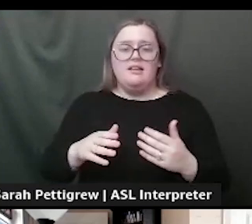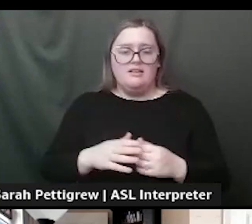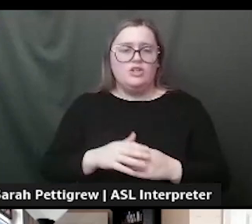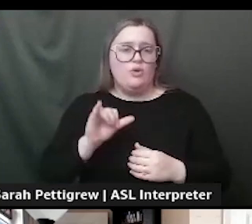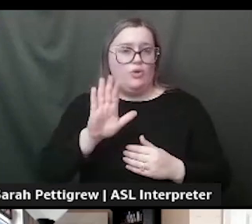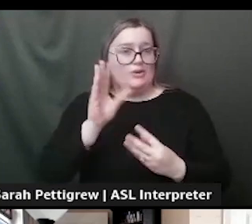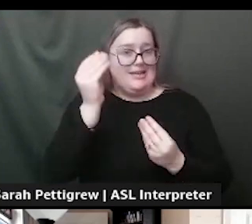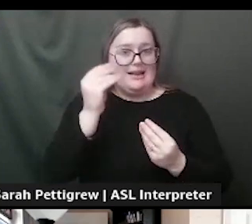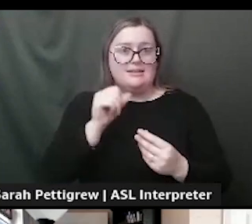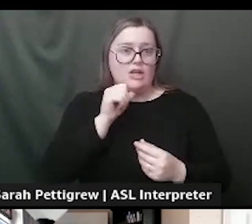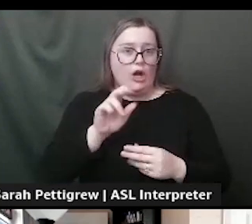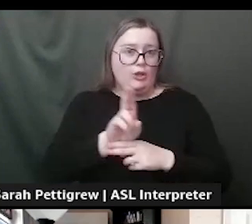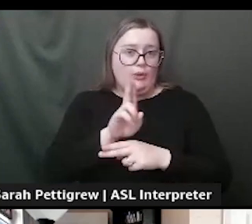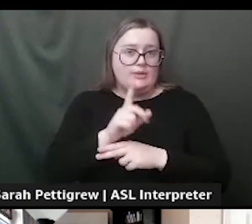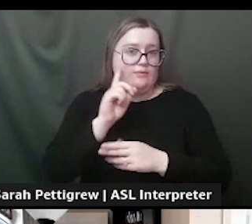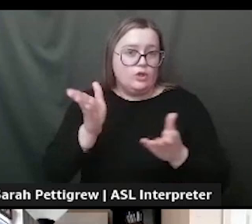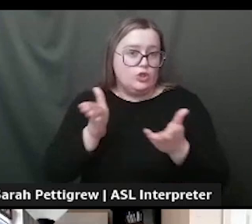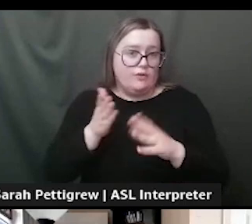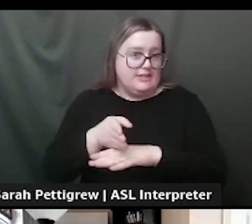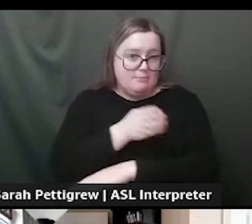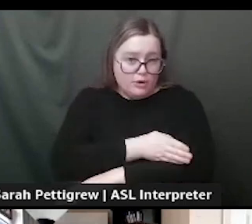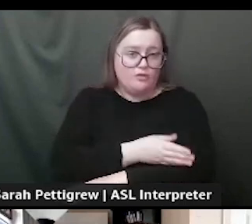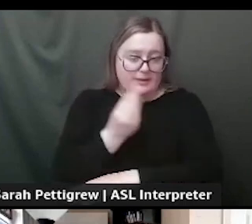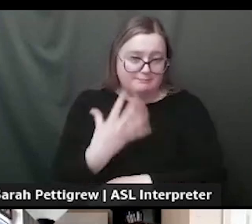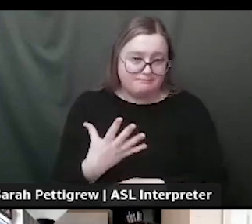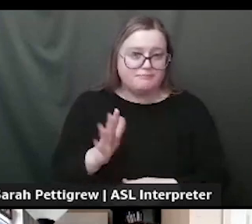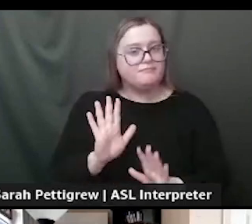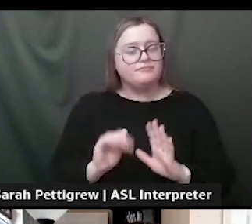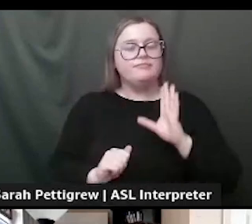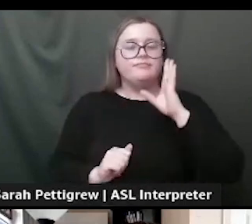make. And you can use